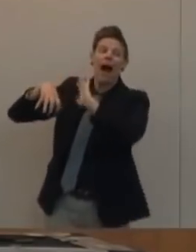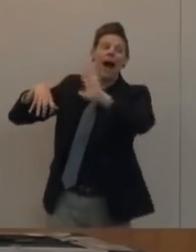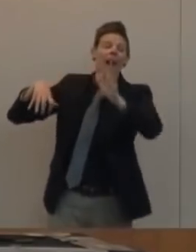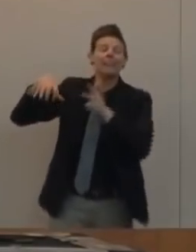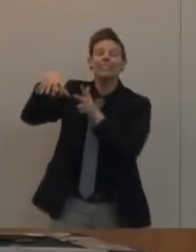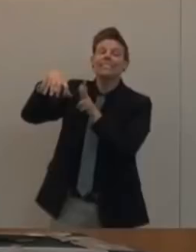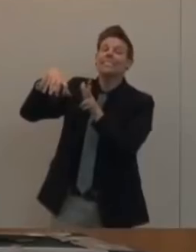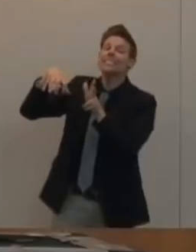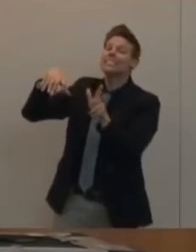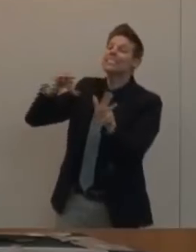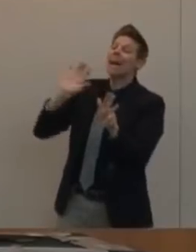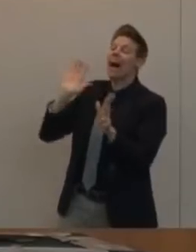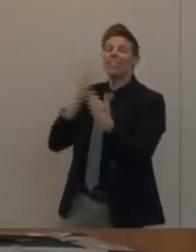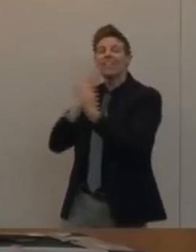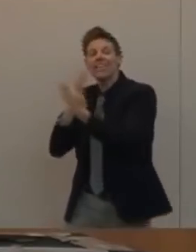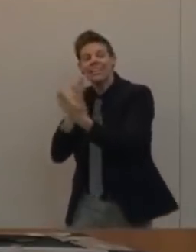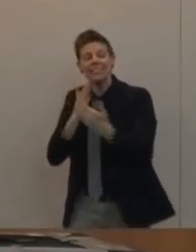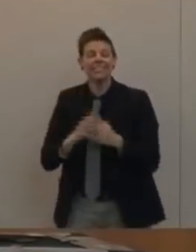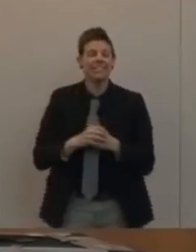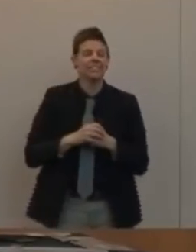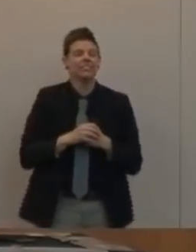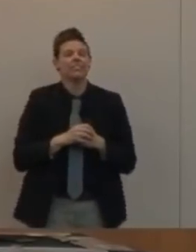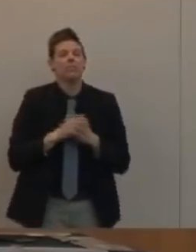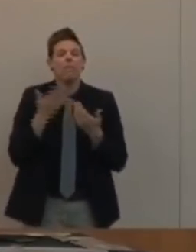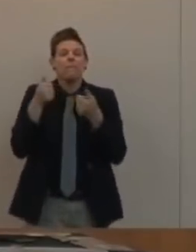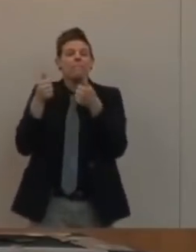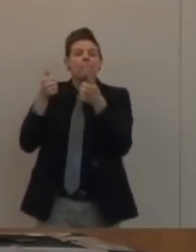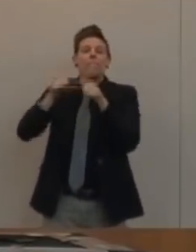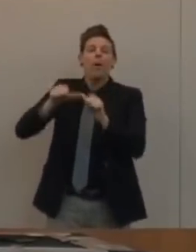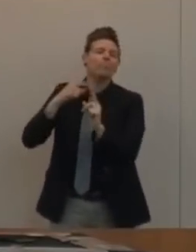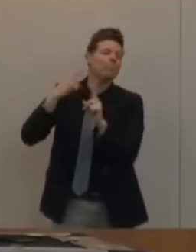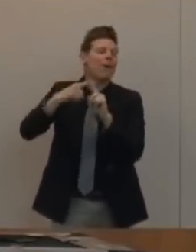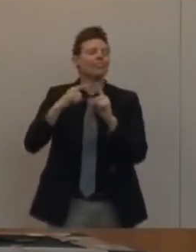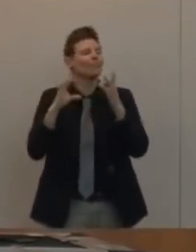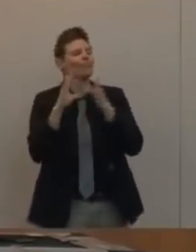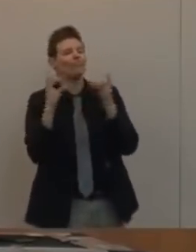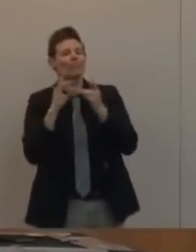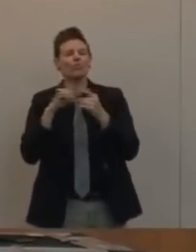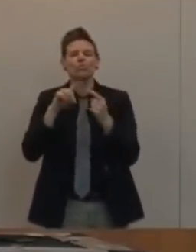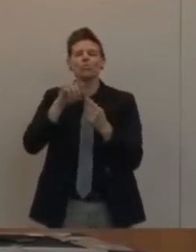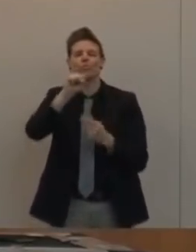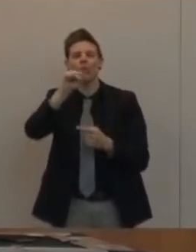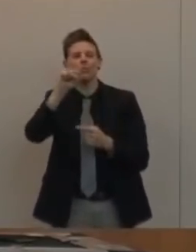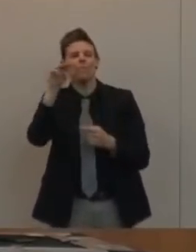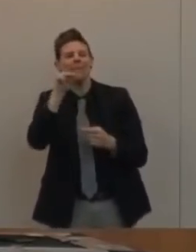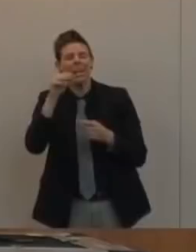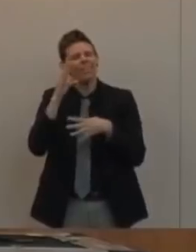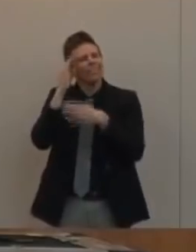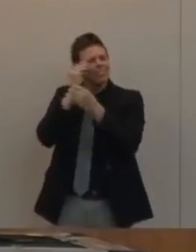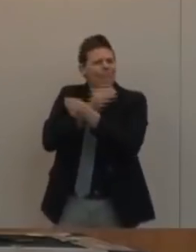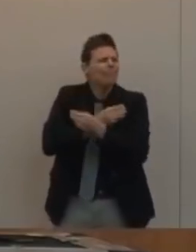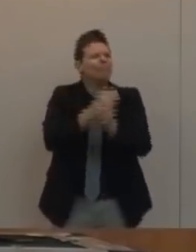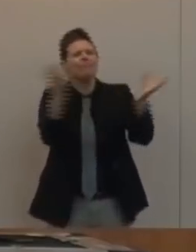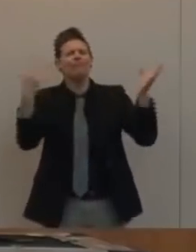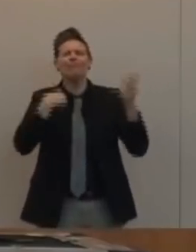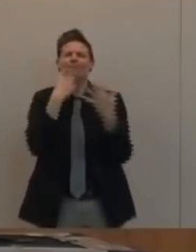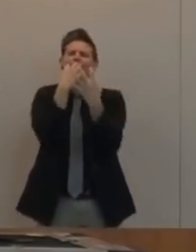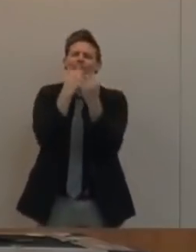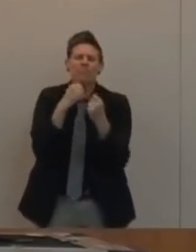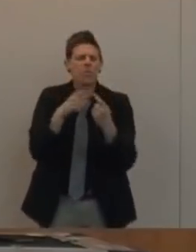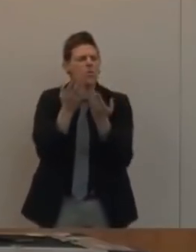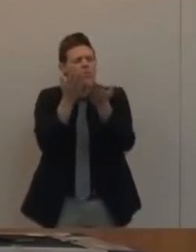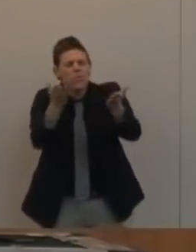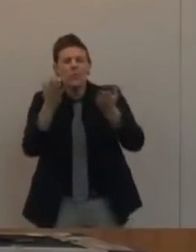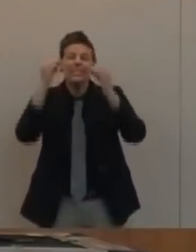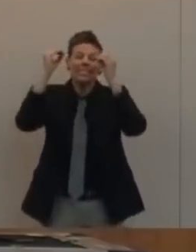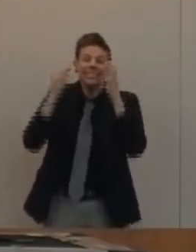to thank them. Post positive messages on social media. Let them know we care about them, and